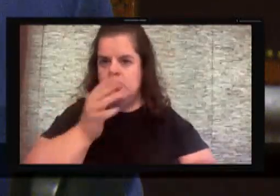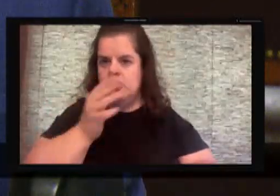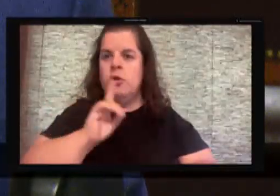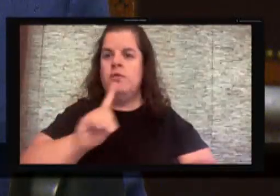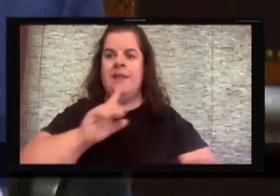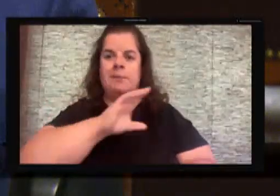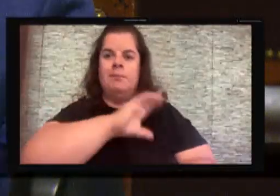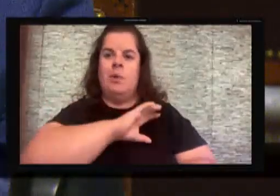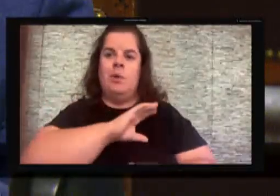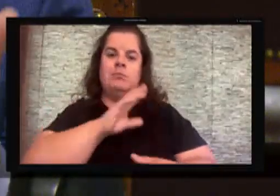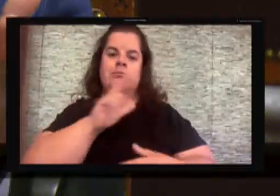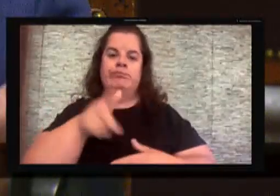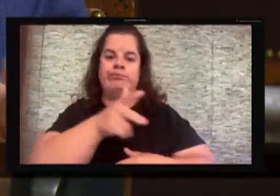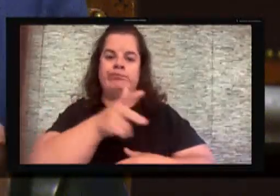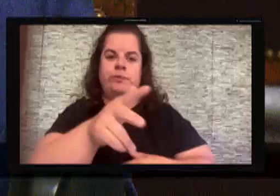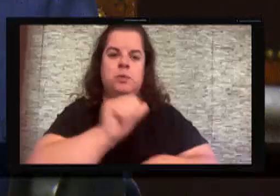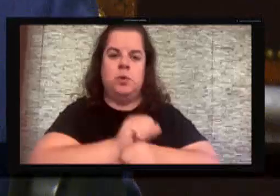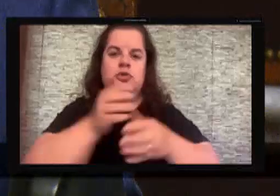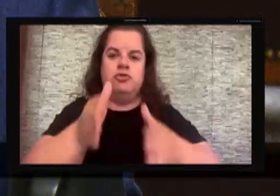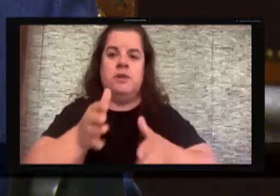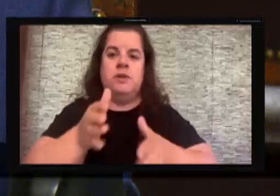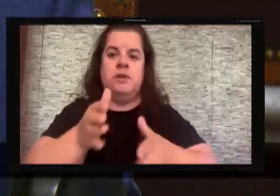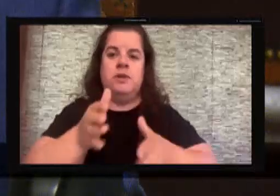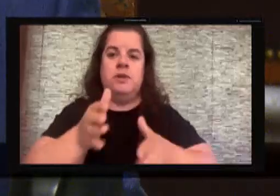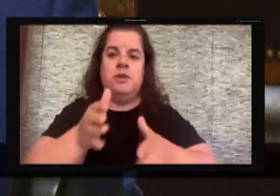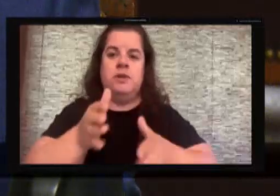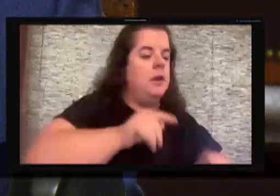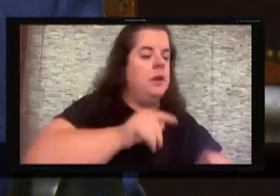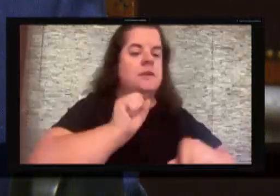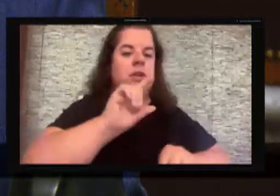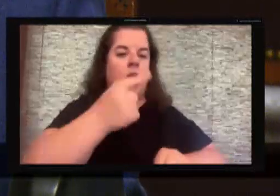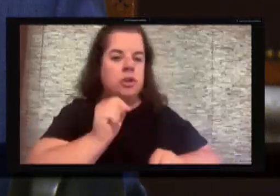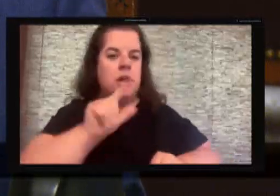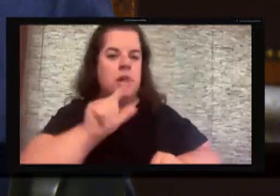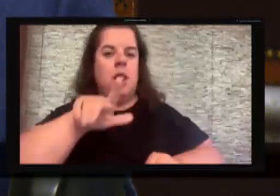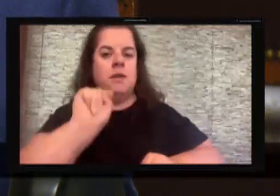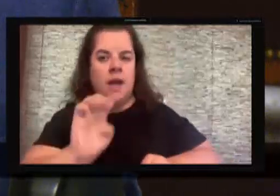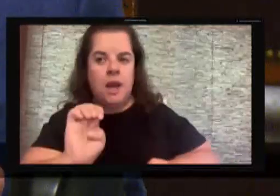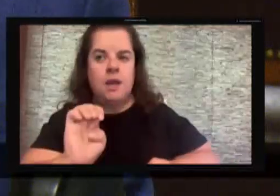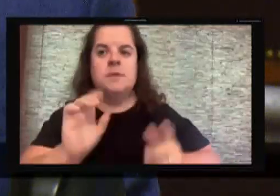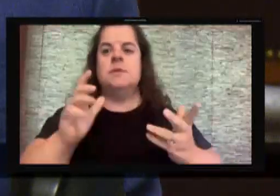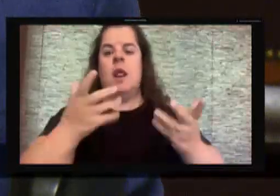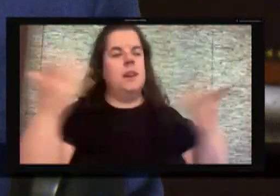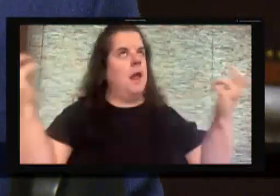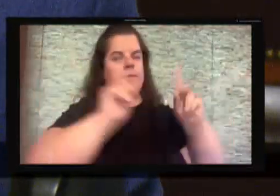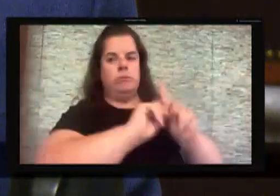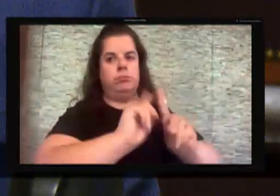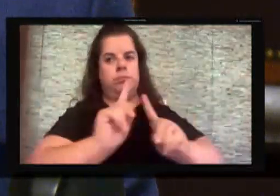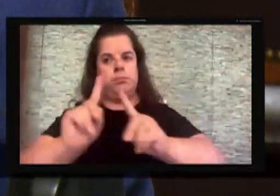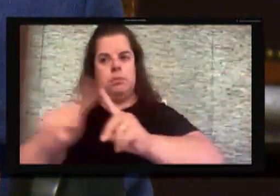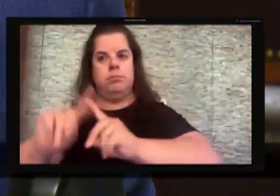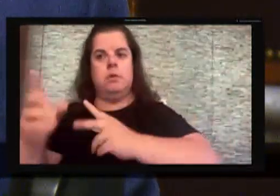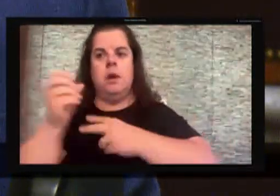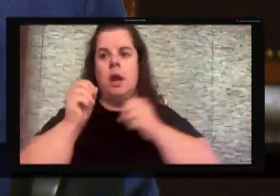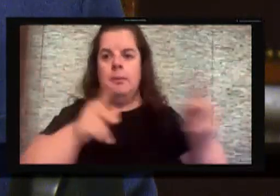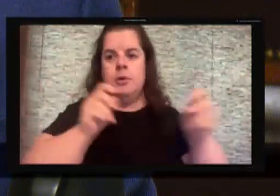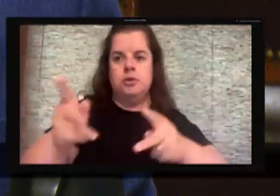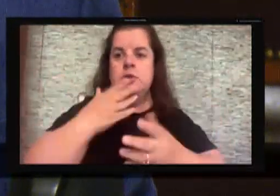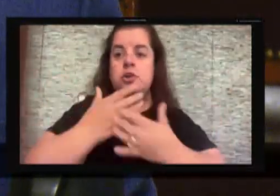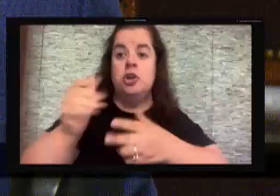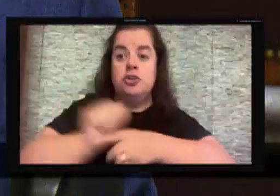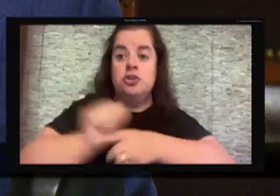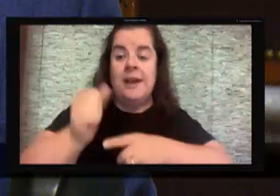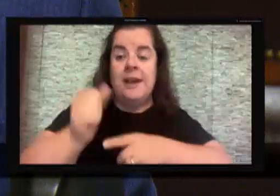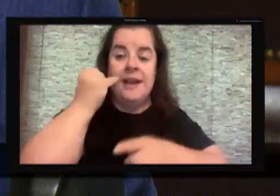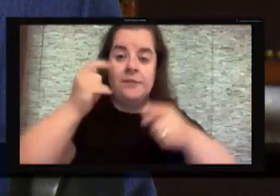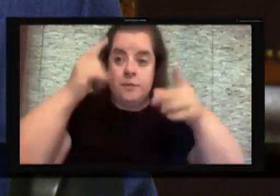can become a commander, you can become a sergeant, a lieutenant, and, you know, a lot of different opportunities. And it certainly is good training for if you decide to leave